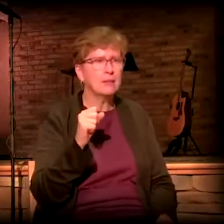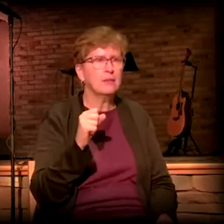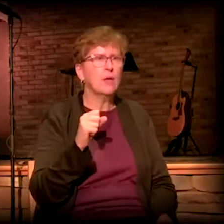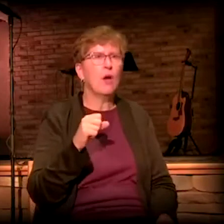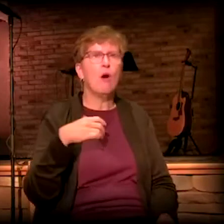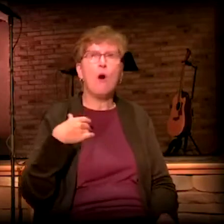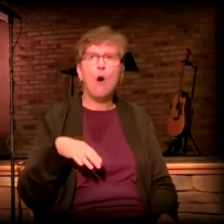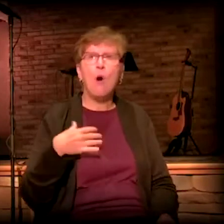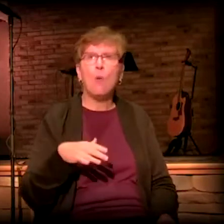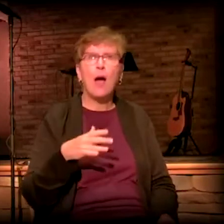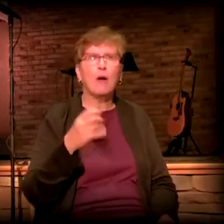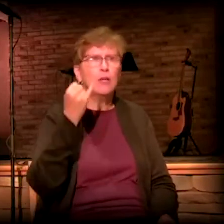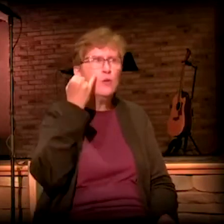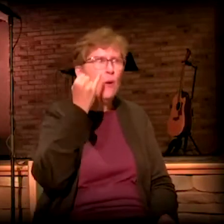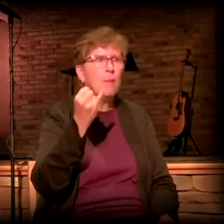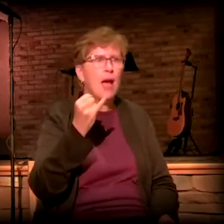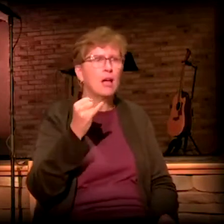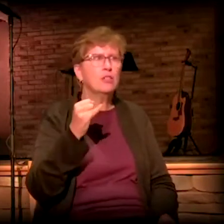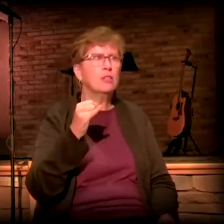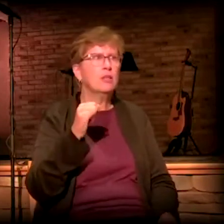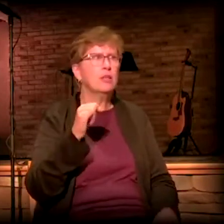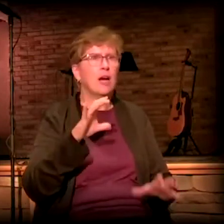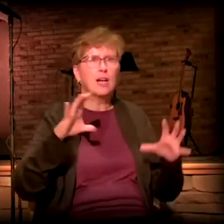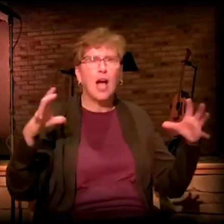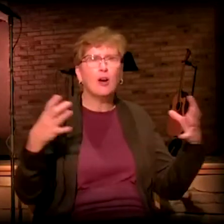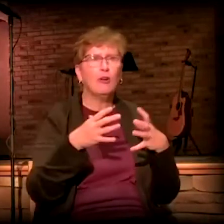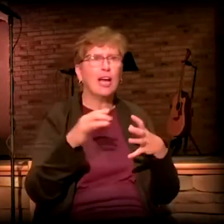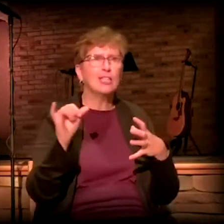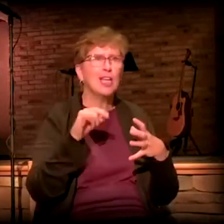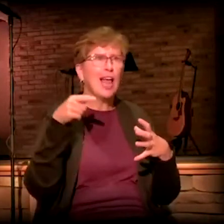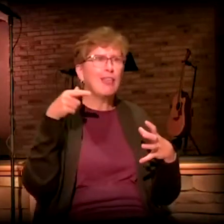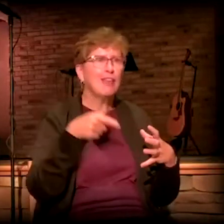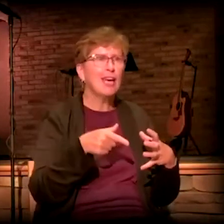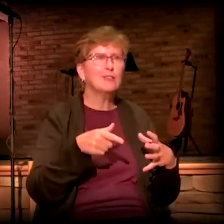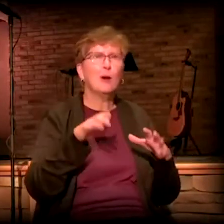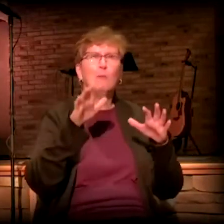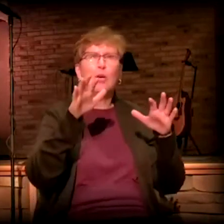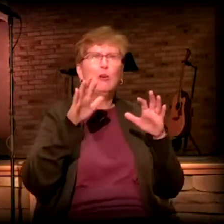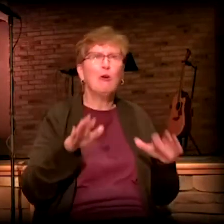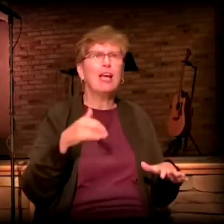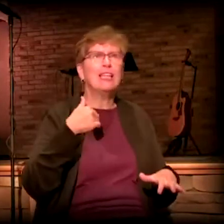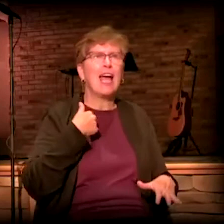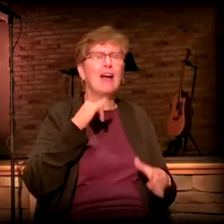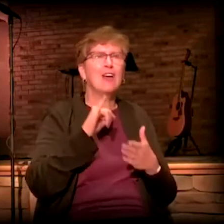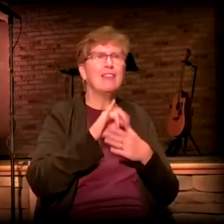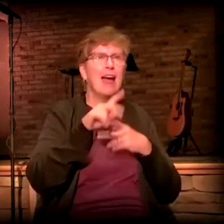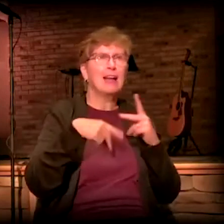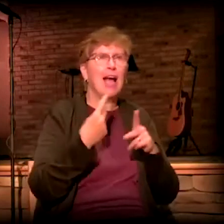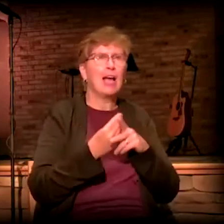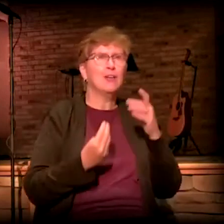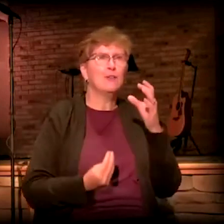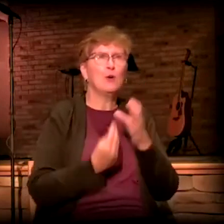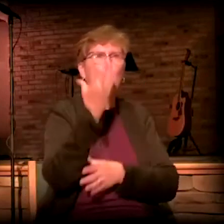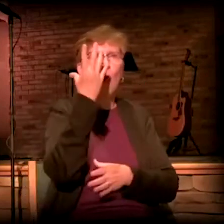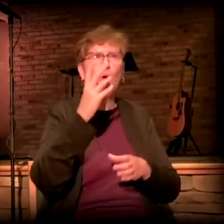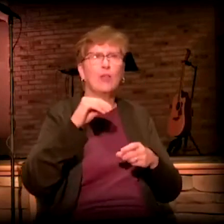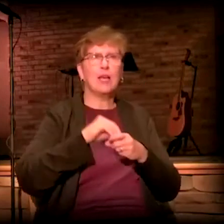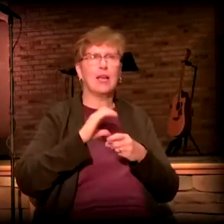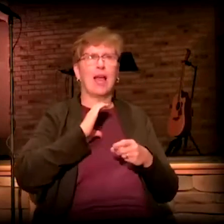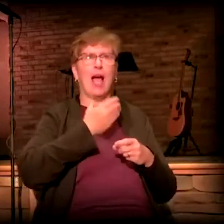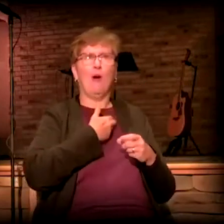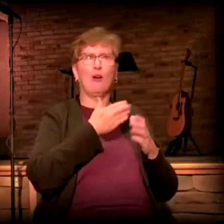a part of a congregation like this. Boy, it would be great to have that kind of growth in our community.